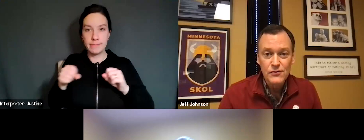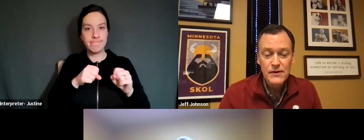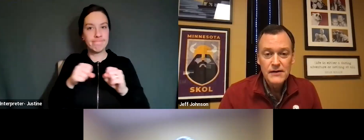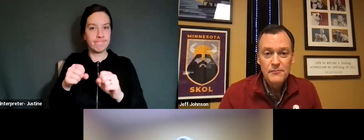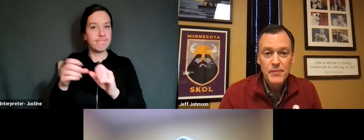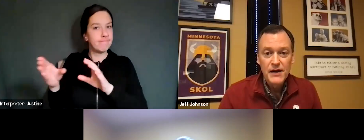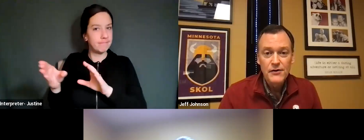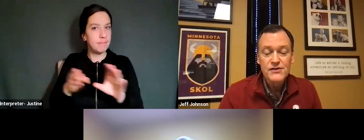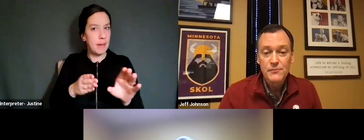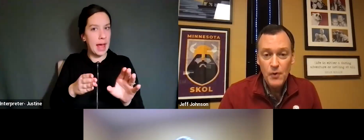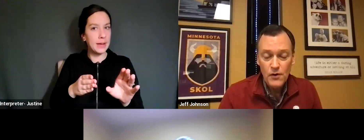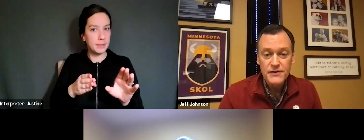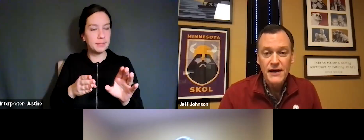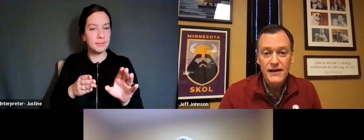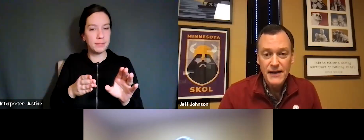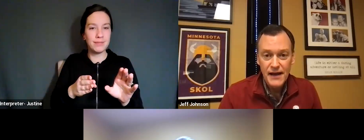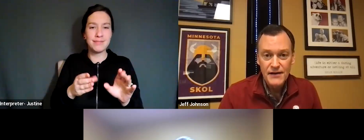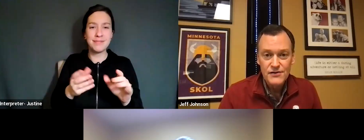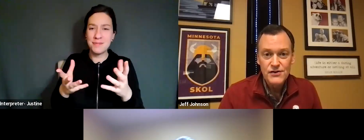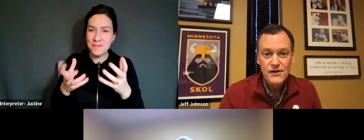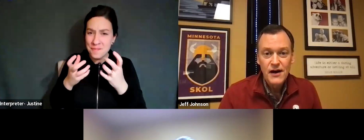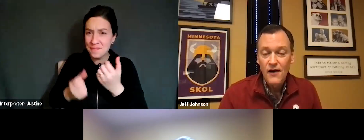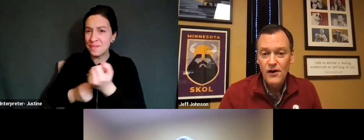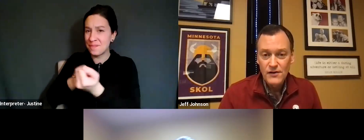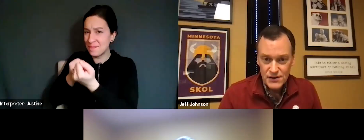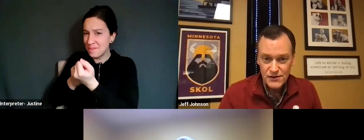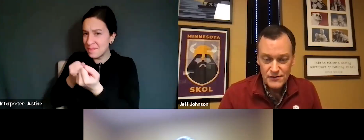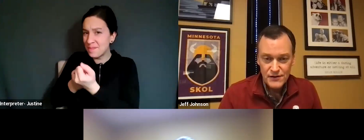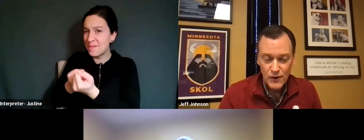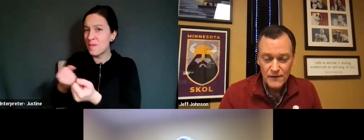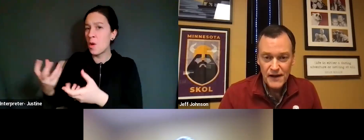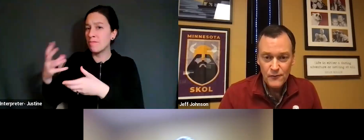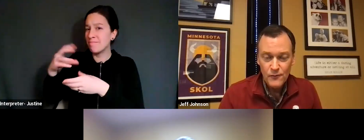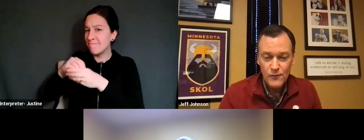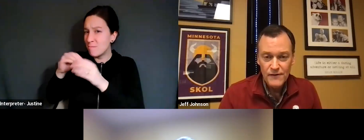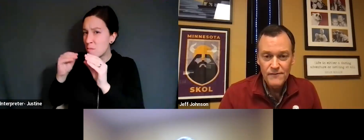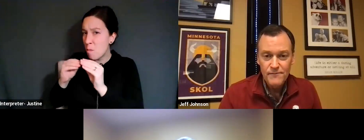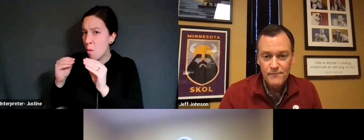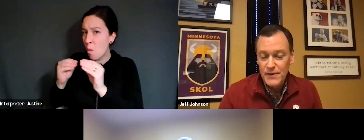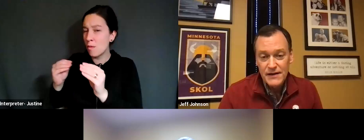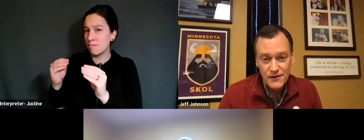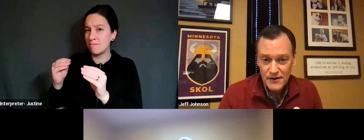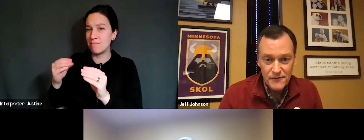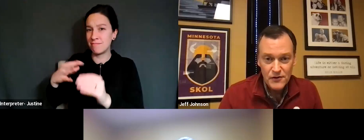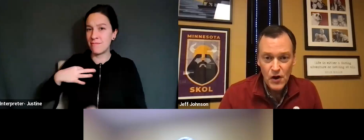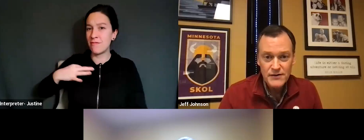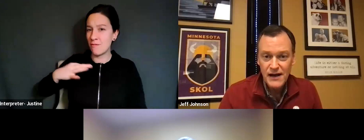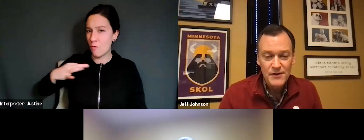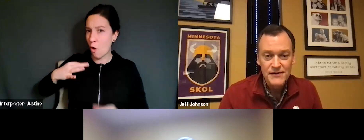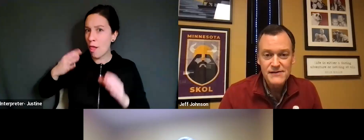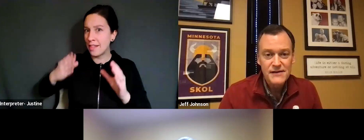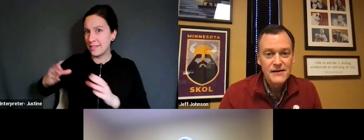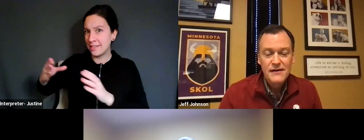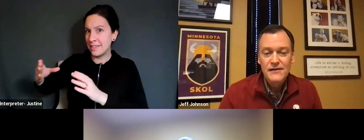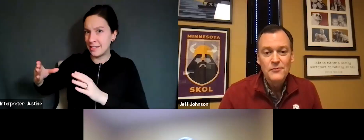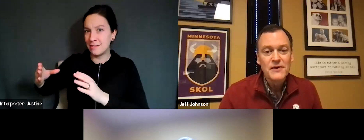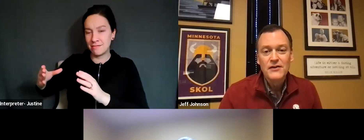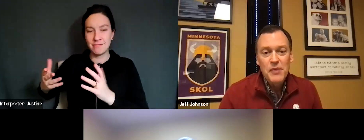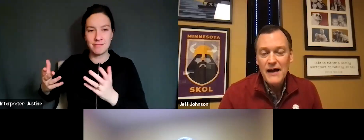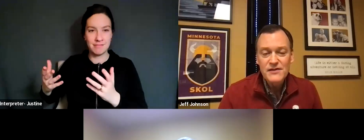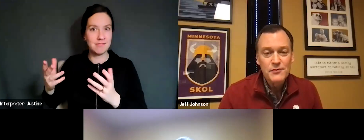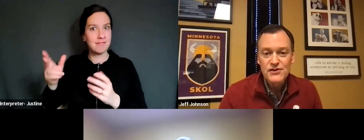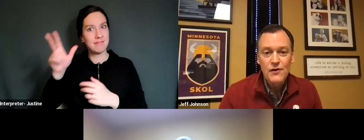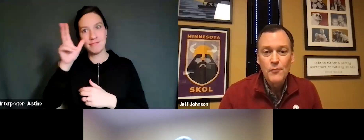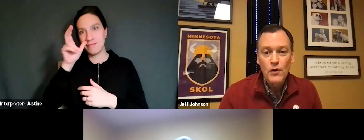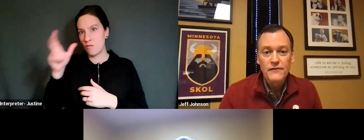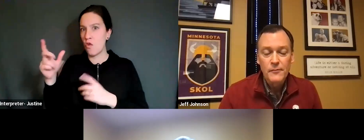to better support and engage our volunteers. And one thing we've been hearing for a long time is, you know, can